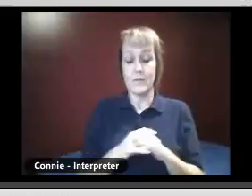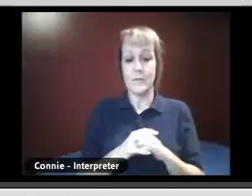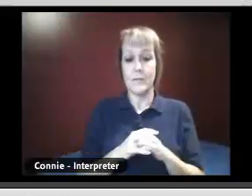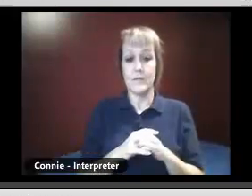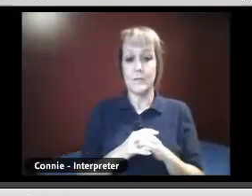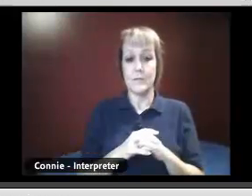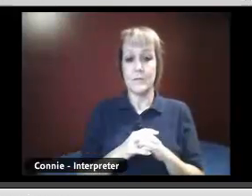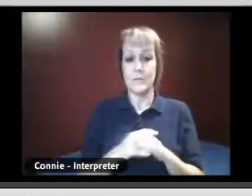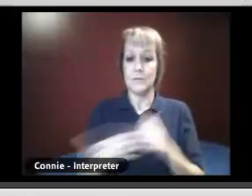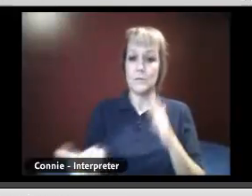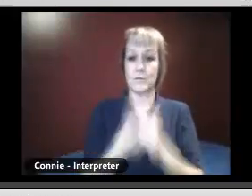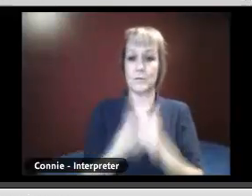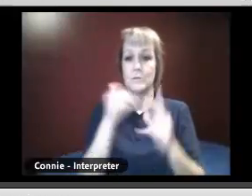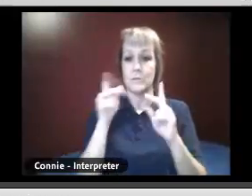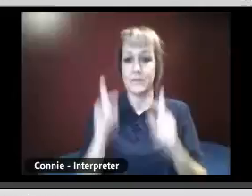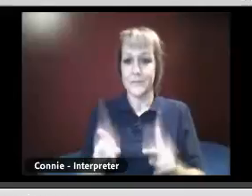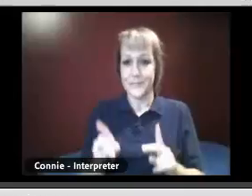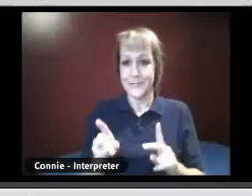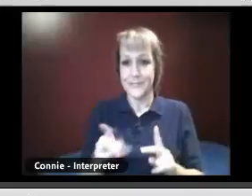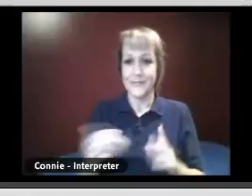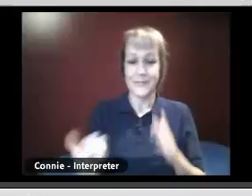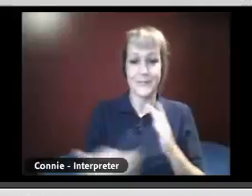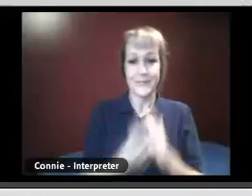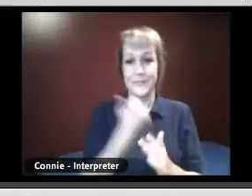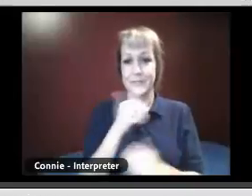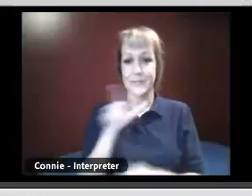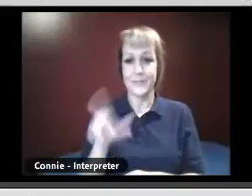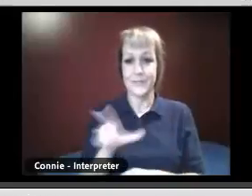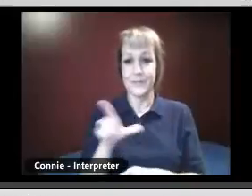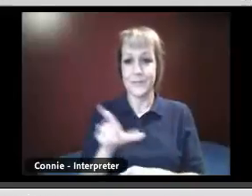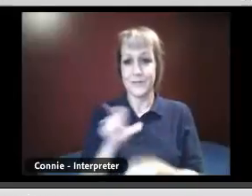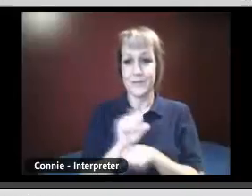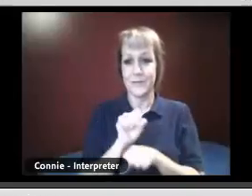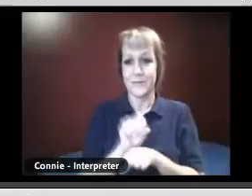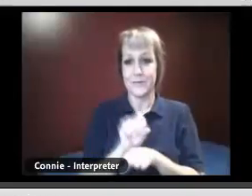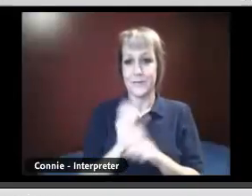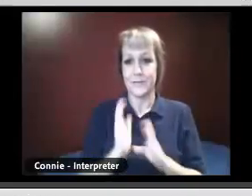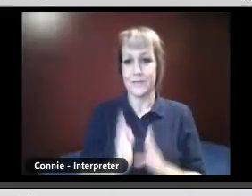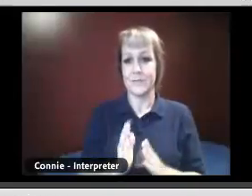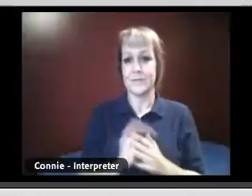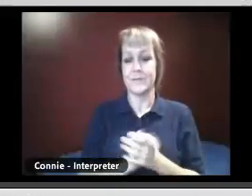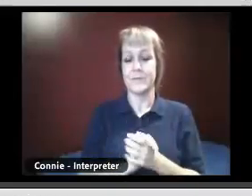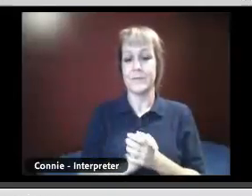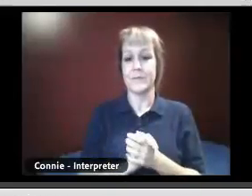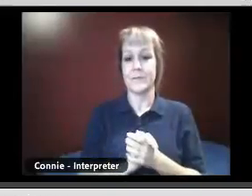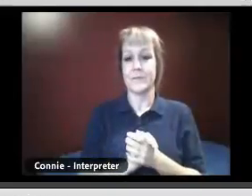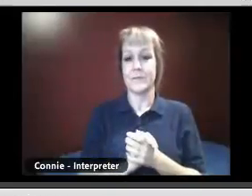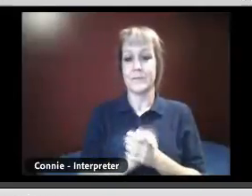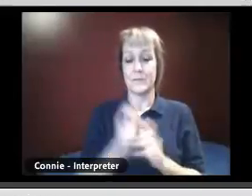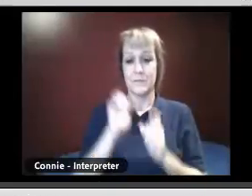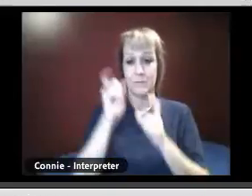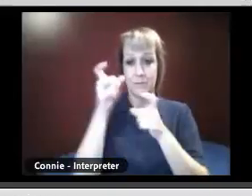brand new to your department, brand new even to the library, and you hand them a